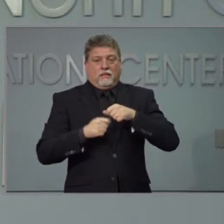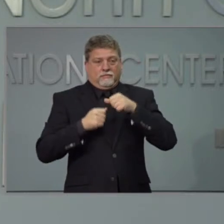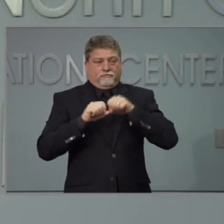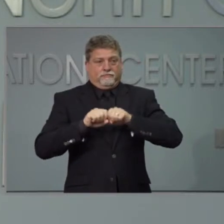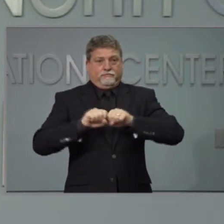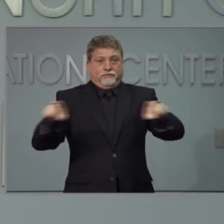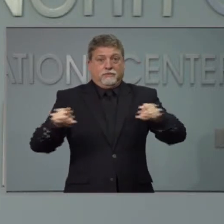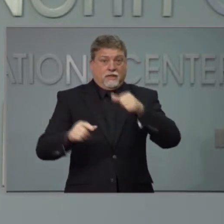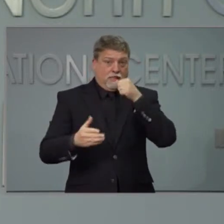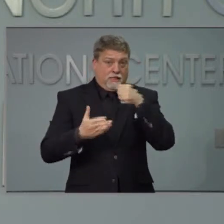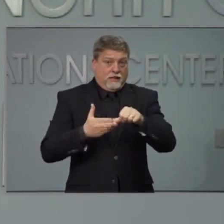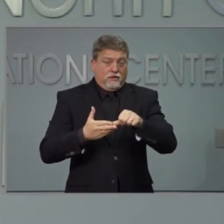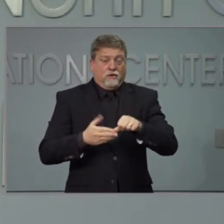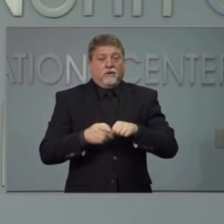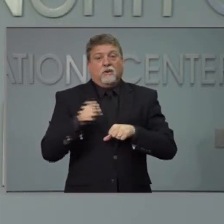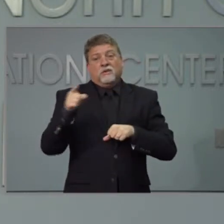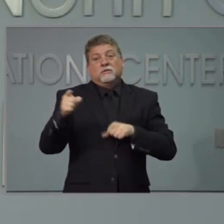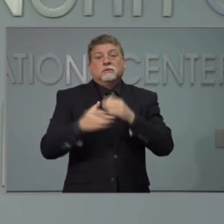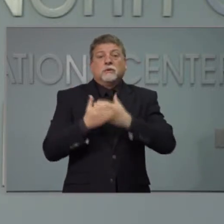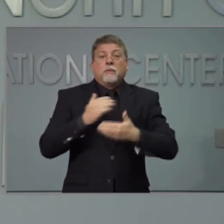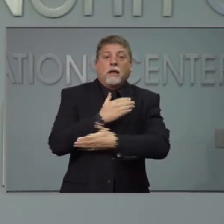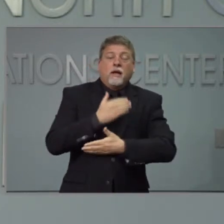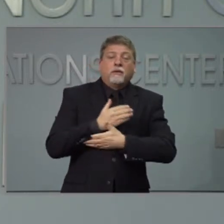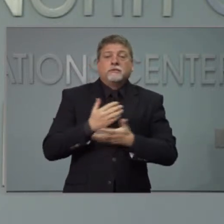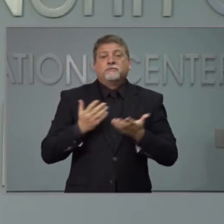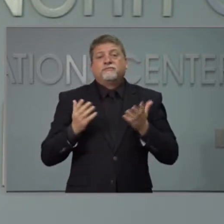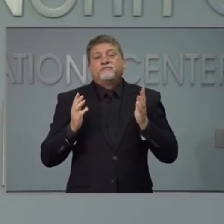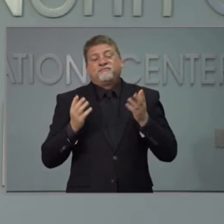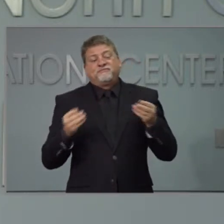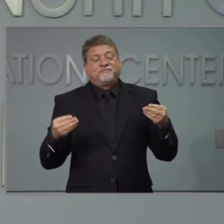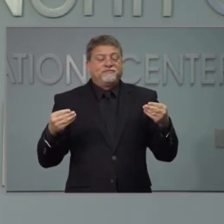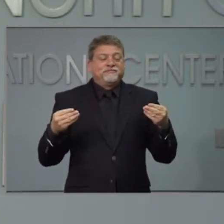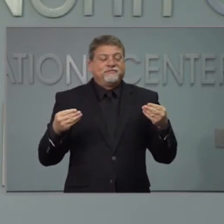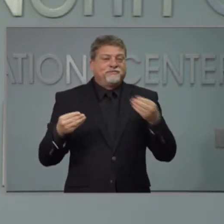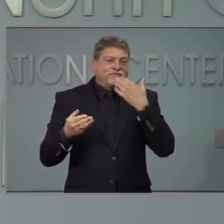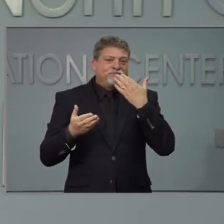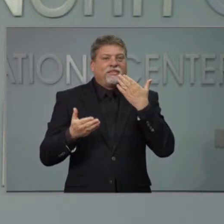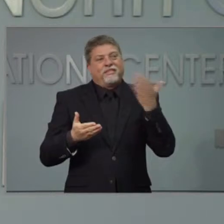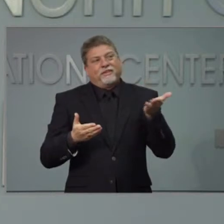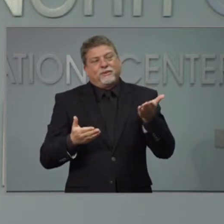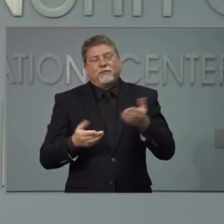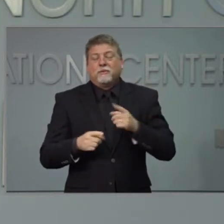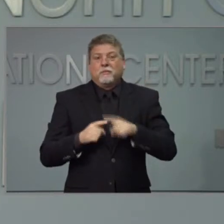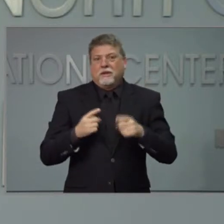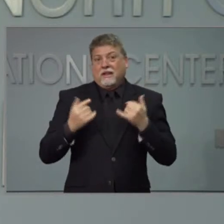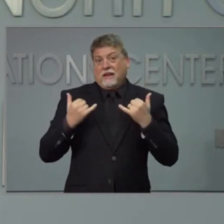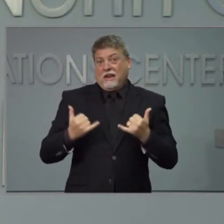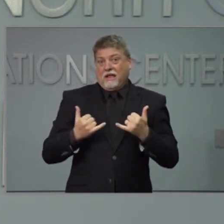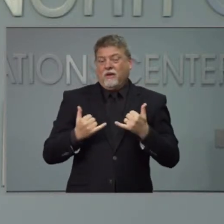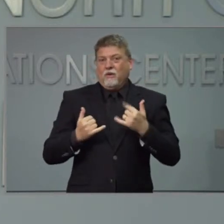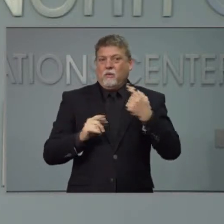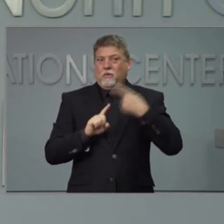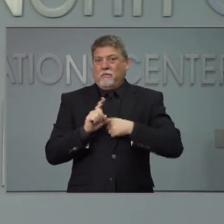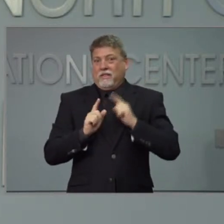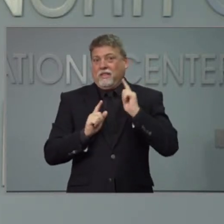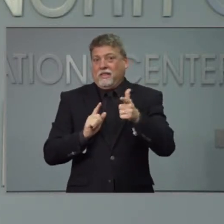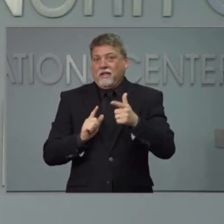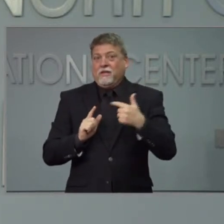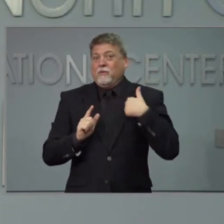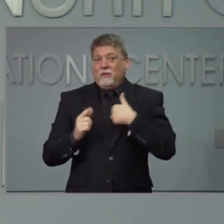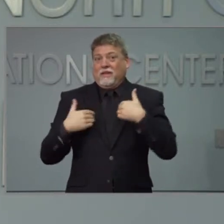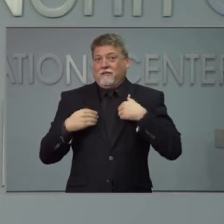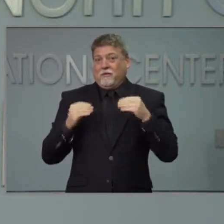see precisely what the problems are and the specific metrics that each county